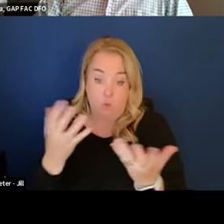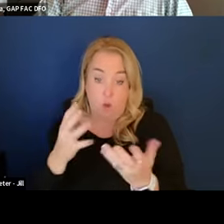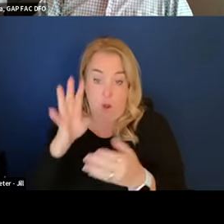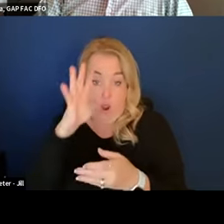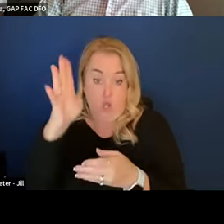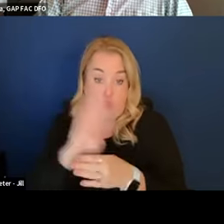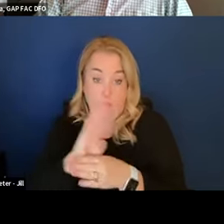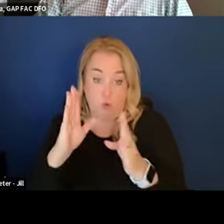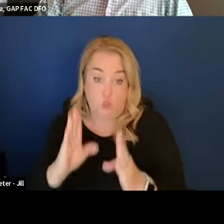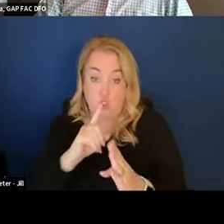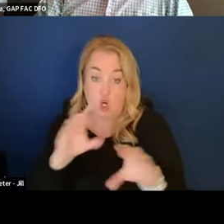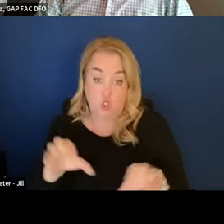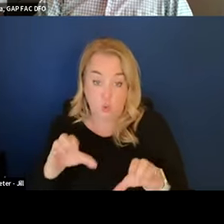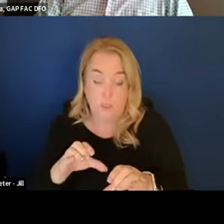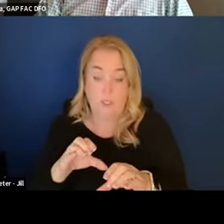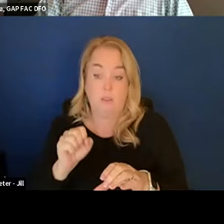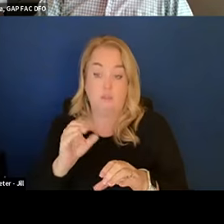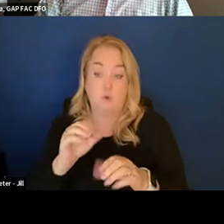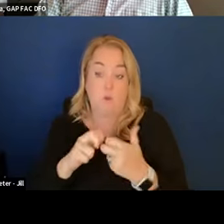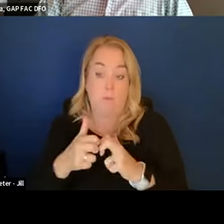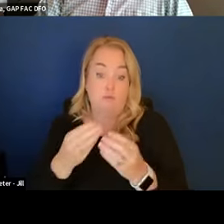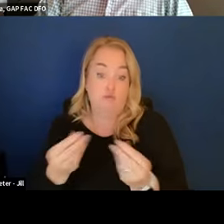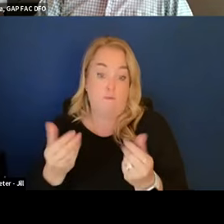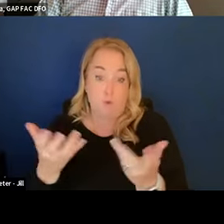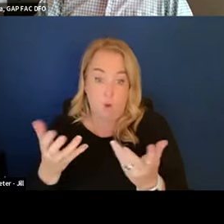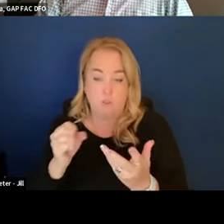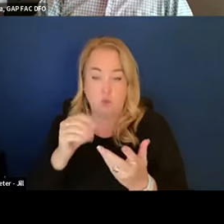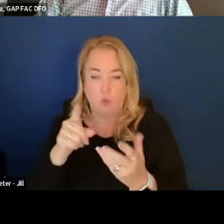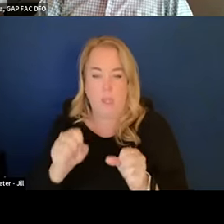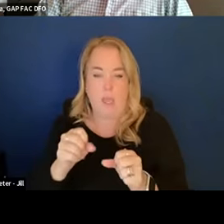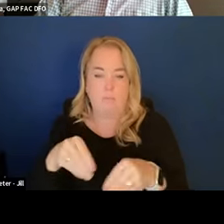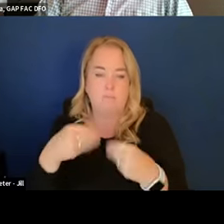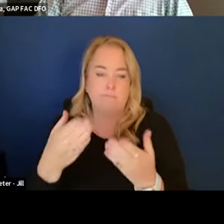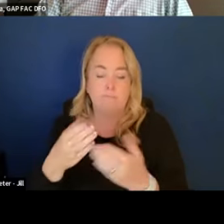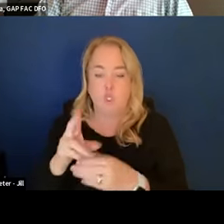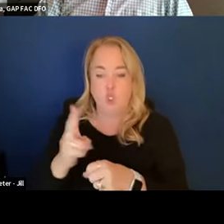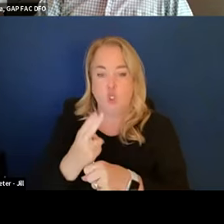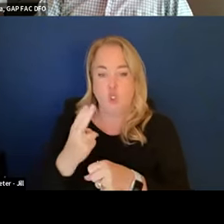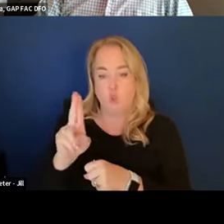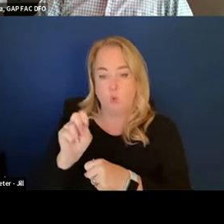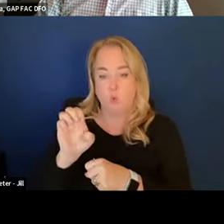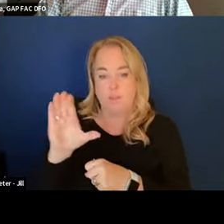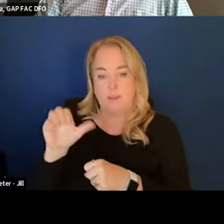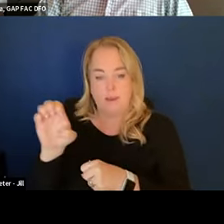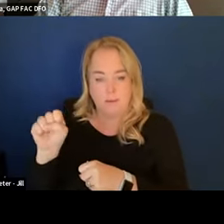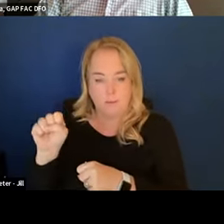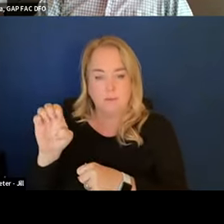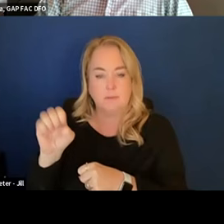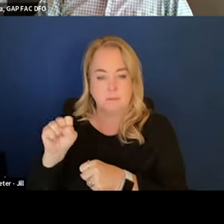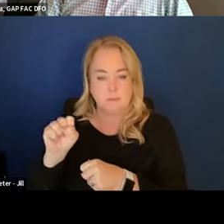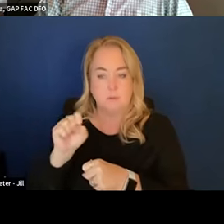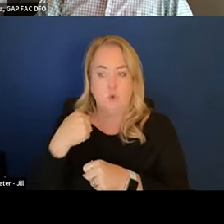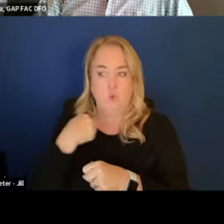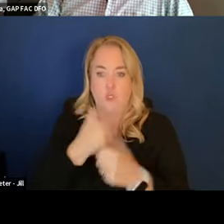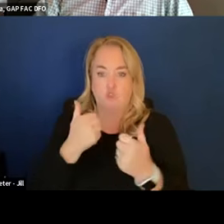and what problems they're trying to solve. So if you can express it in the form of a use case where it says, you know, we're trying to do